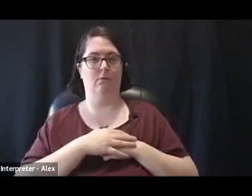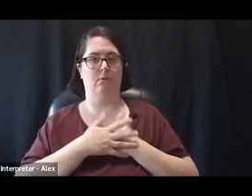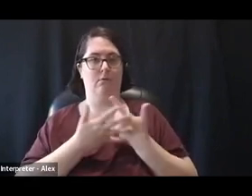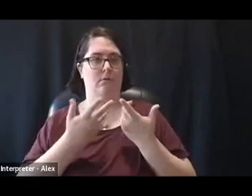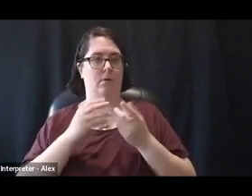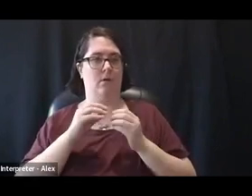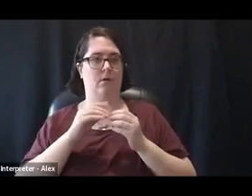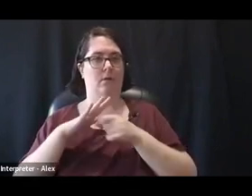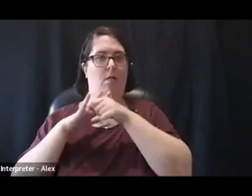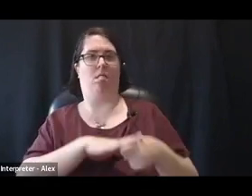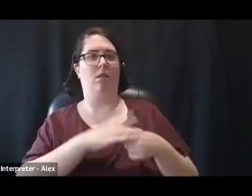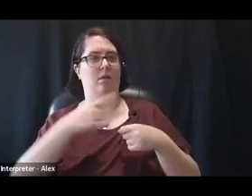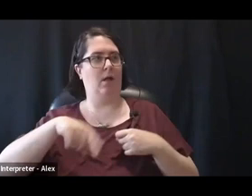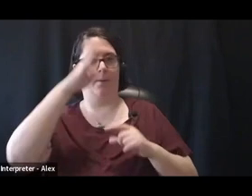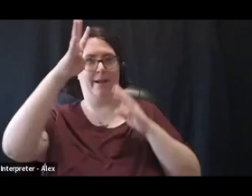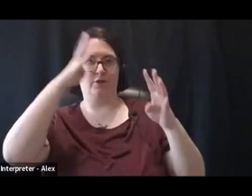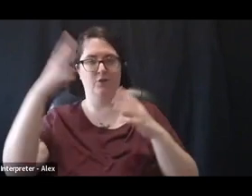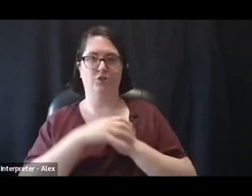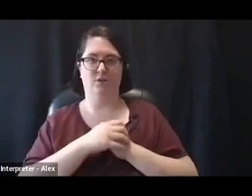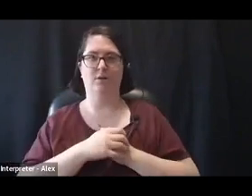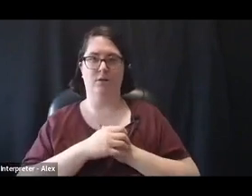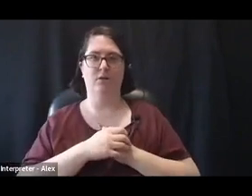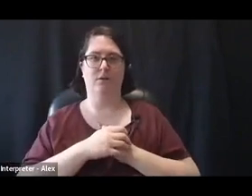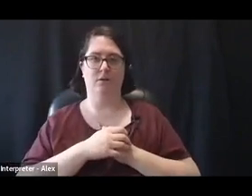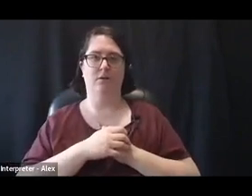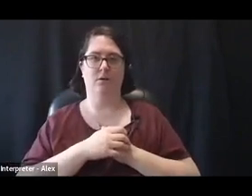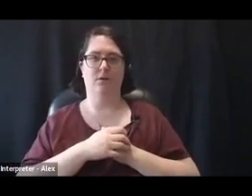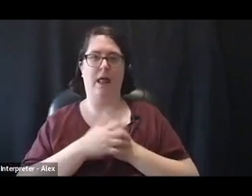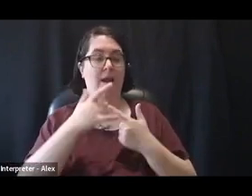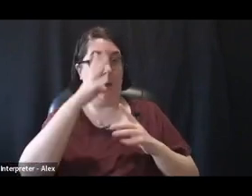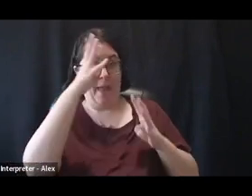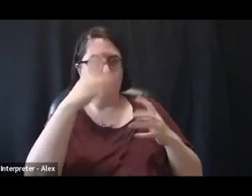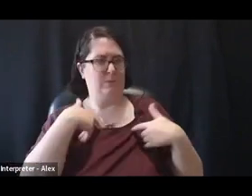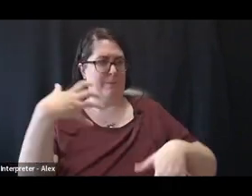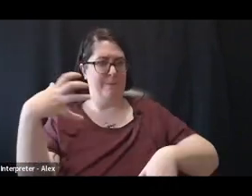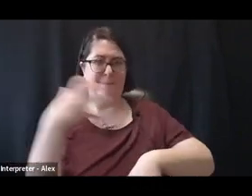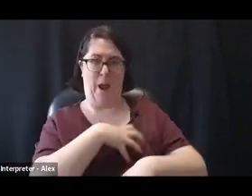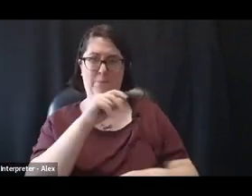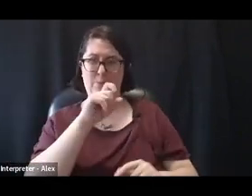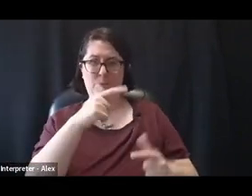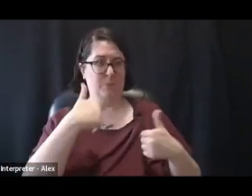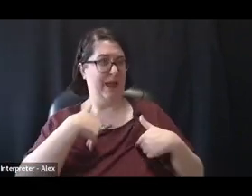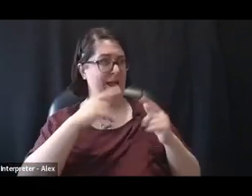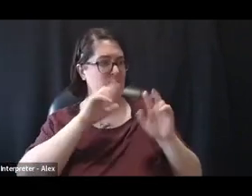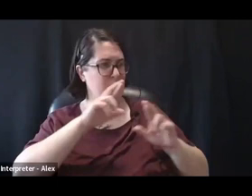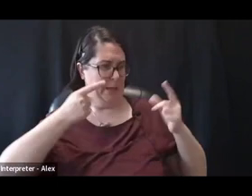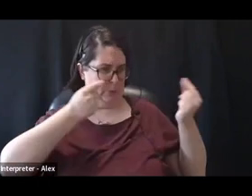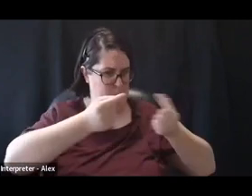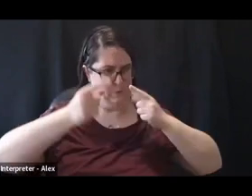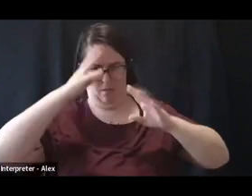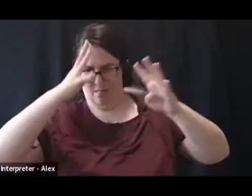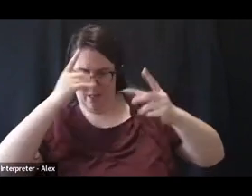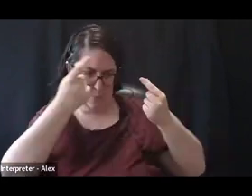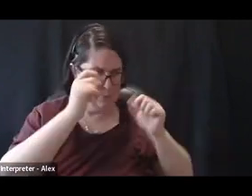our stories and our imagination, which is this really incredible, powerful tool that we have to, you know, forecast ourselves and envision these